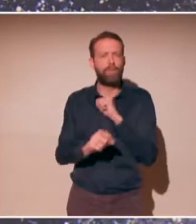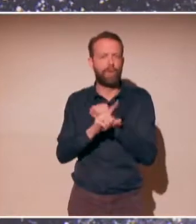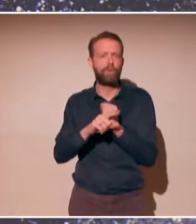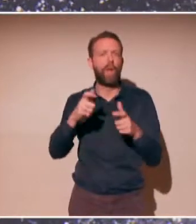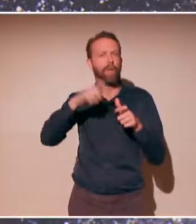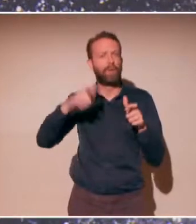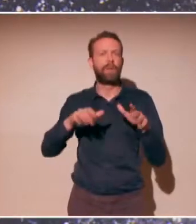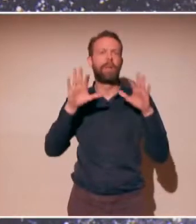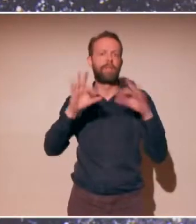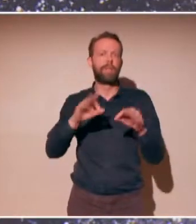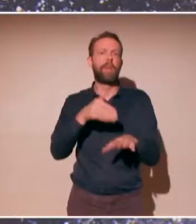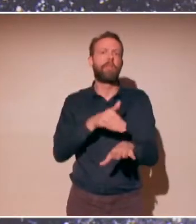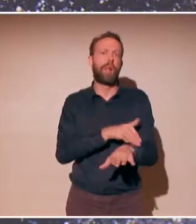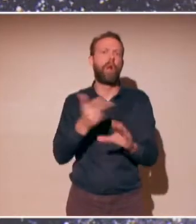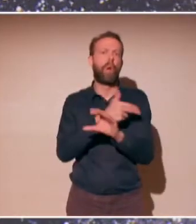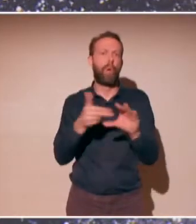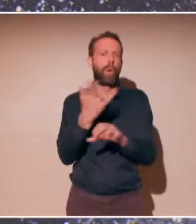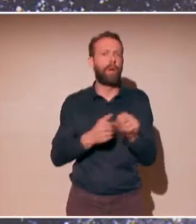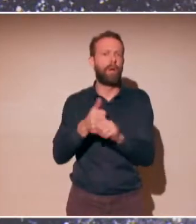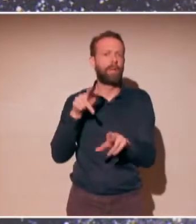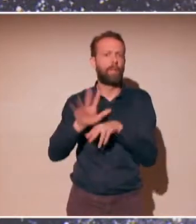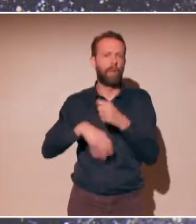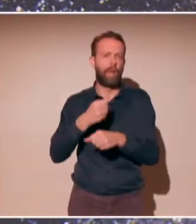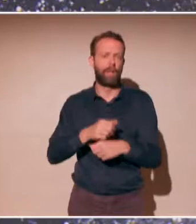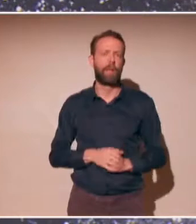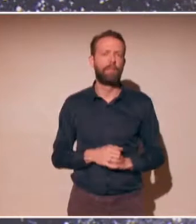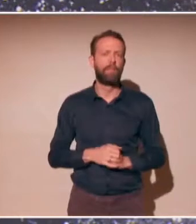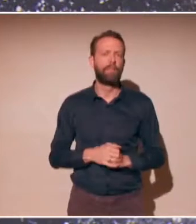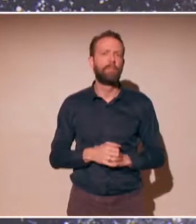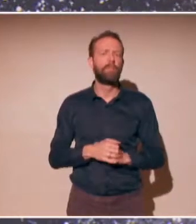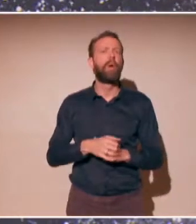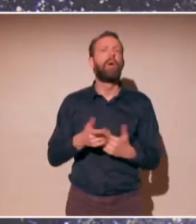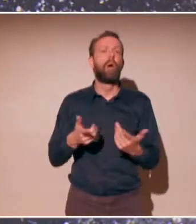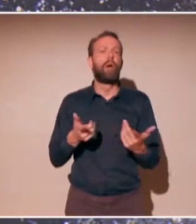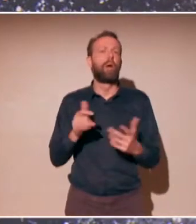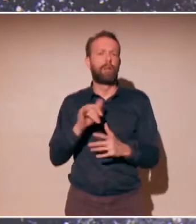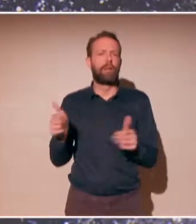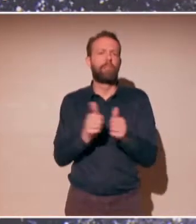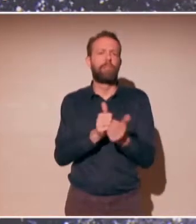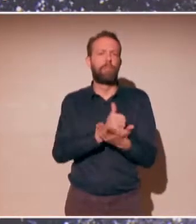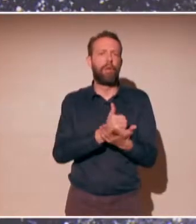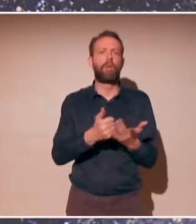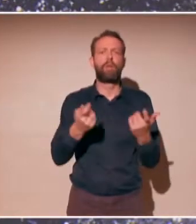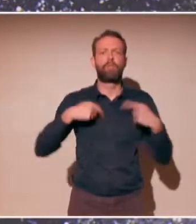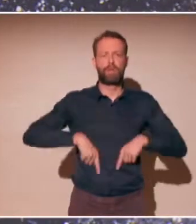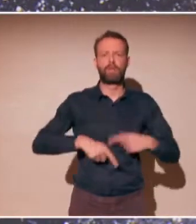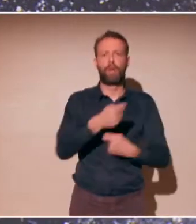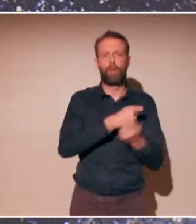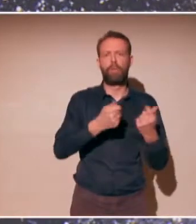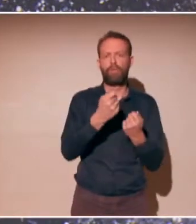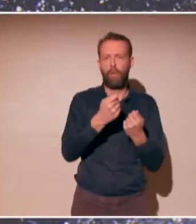in the way that we do. There will be a 10 billion euros fund that will be made available by the end of the